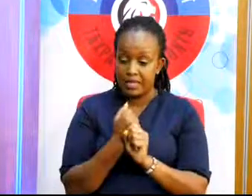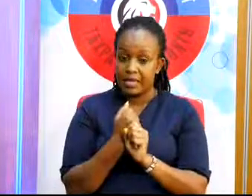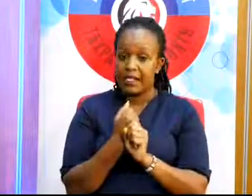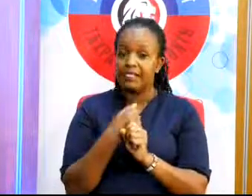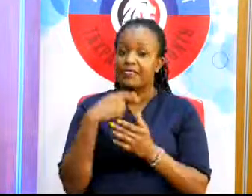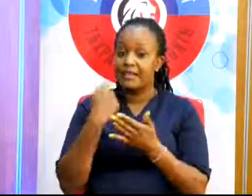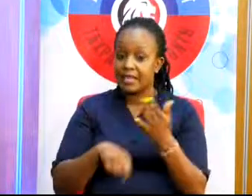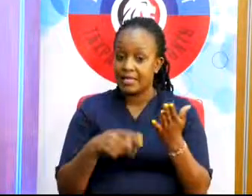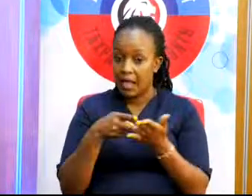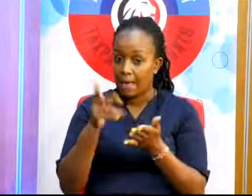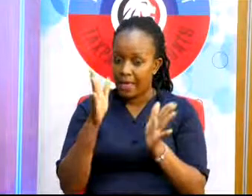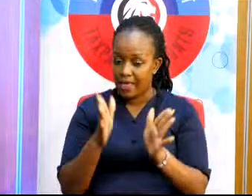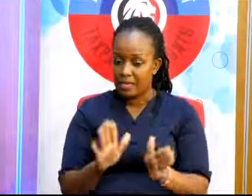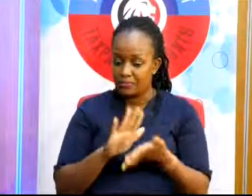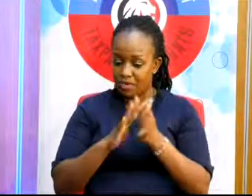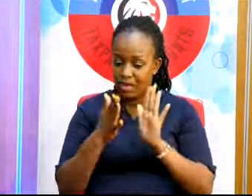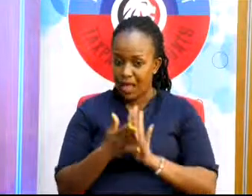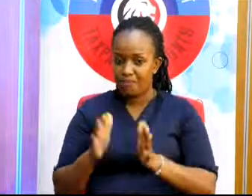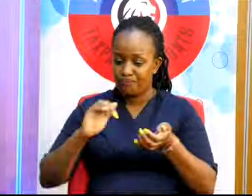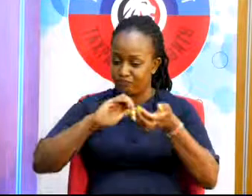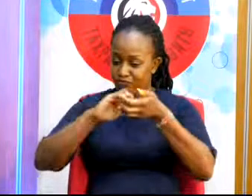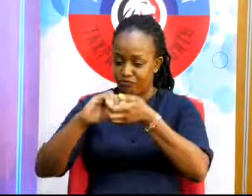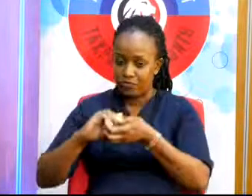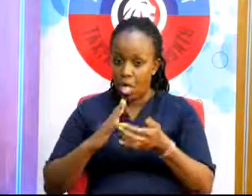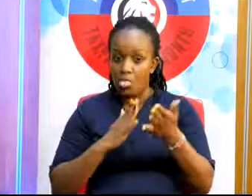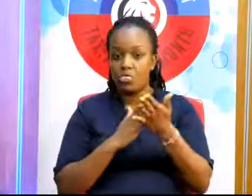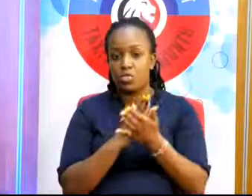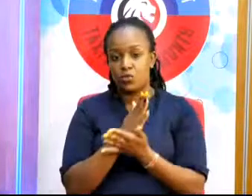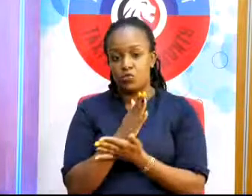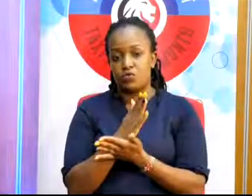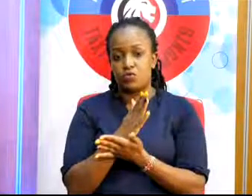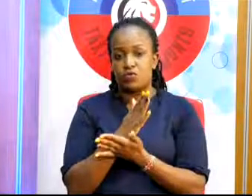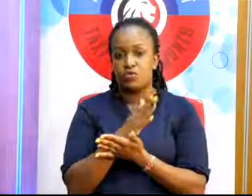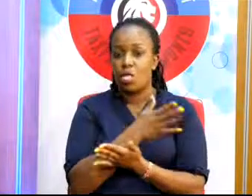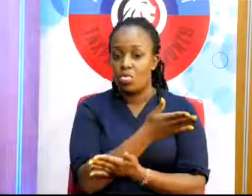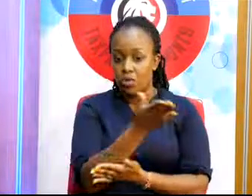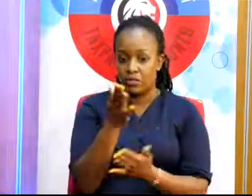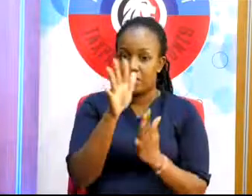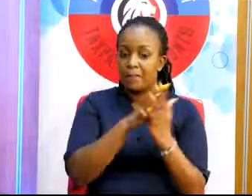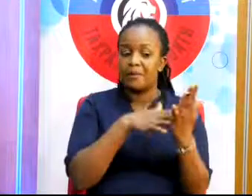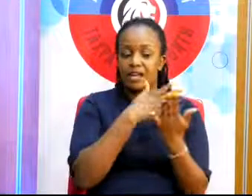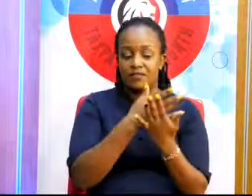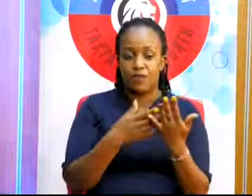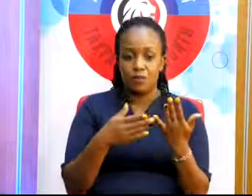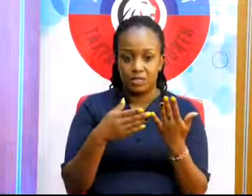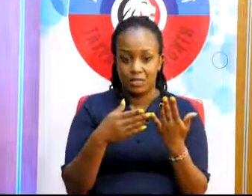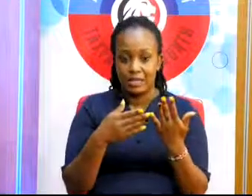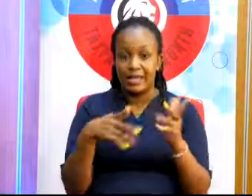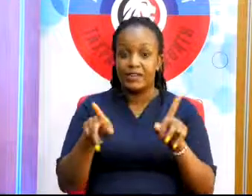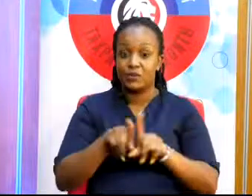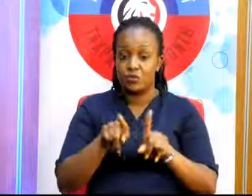those platforms, and we continued focusing on relationship management.